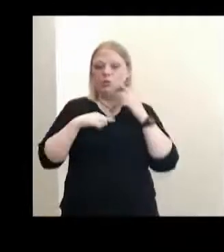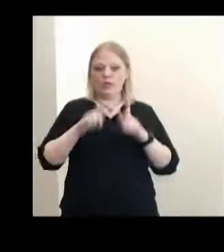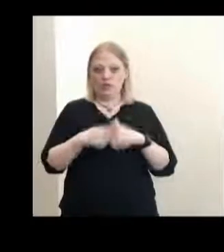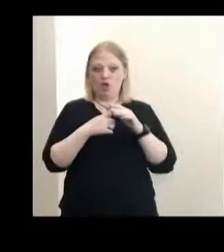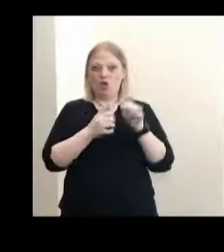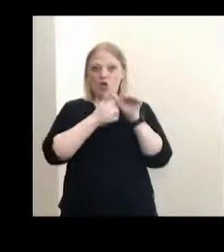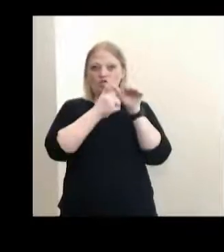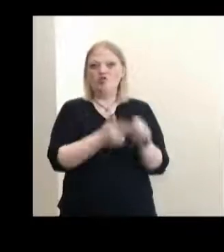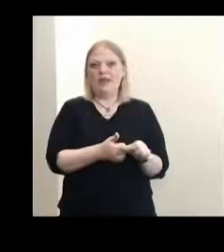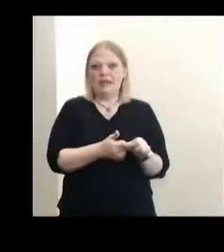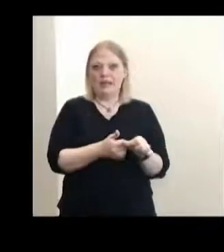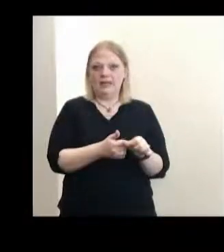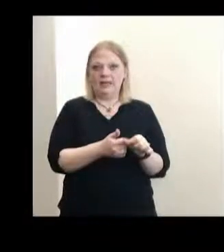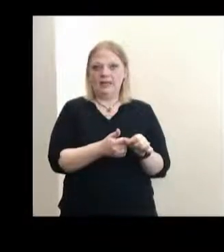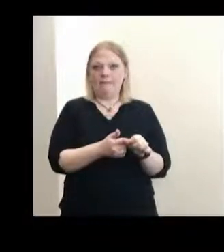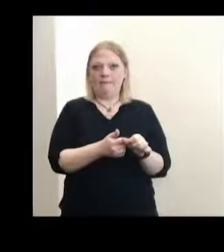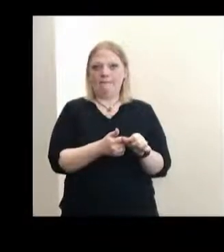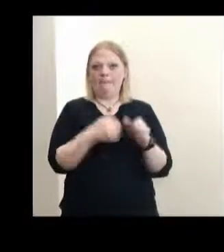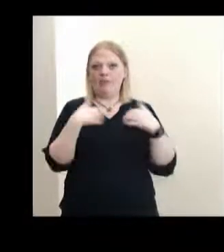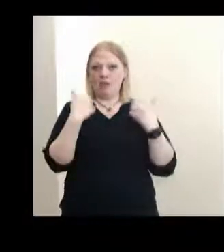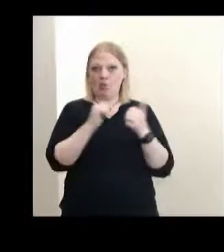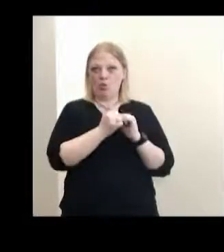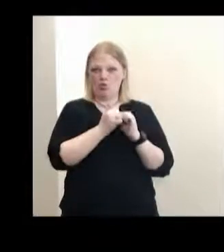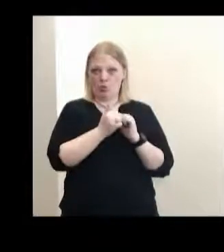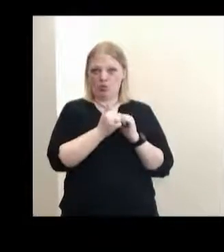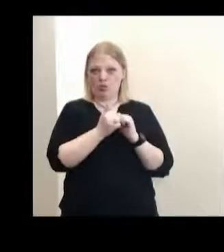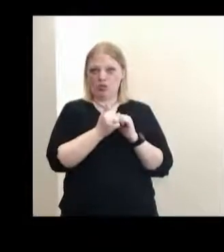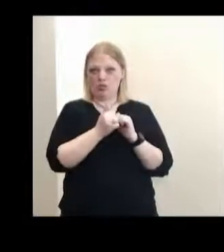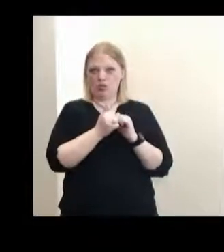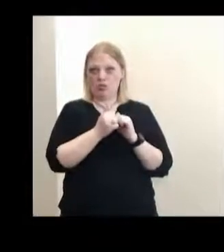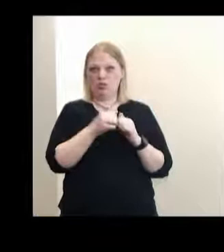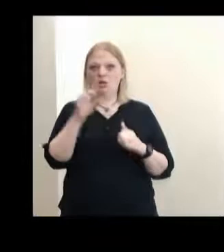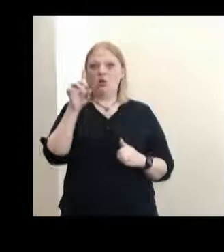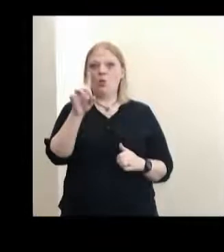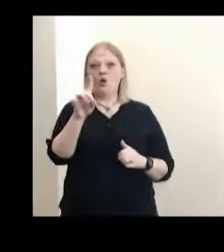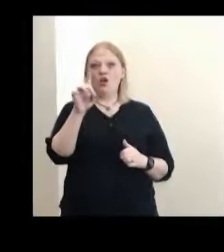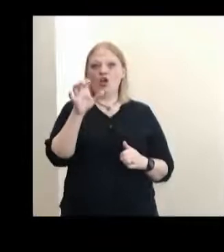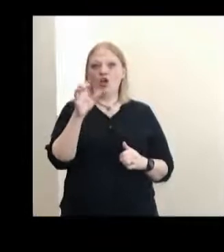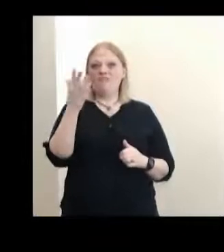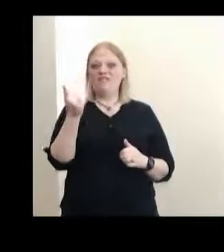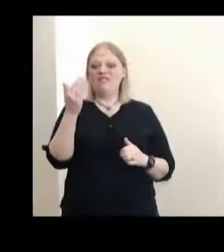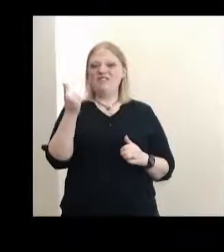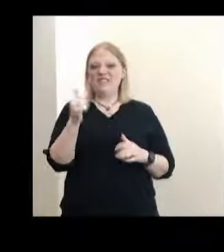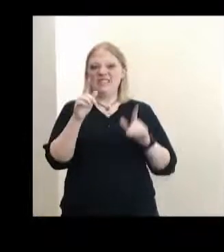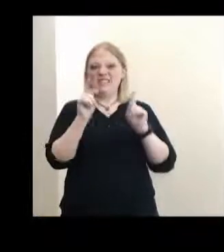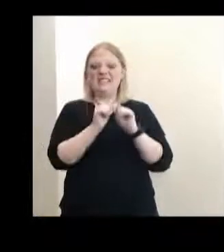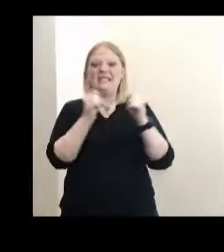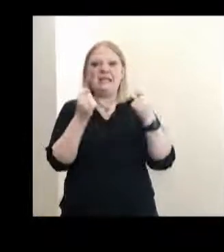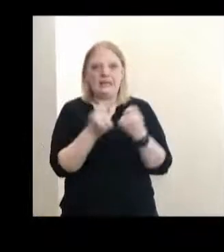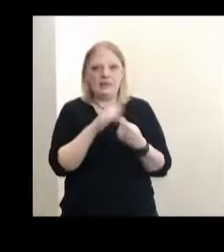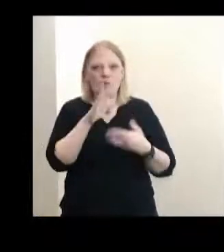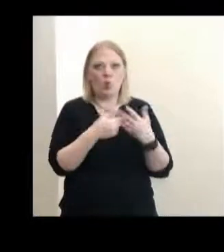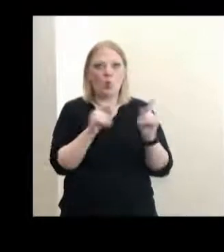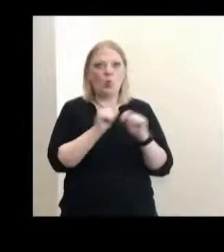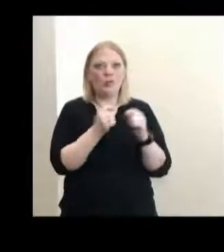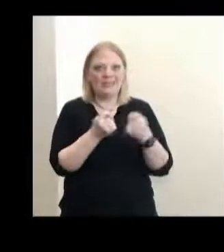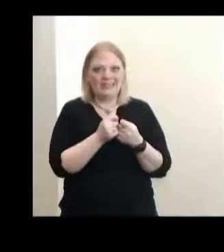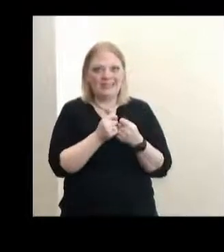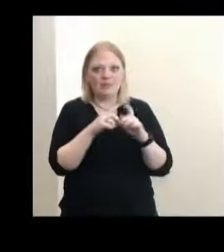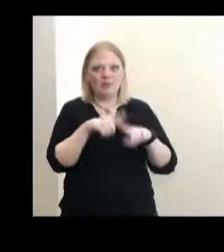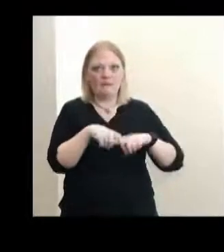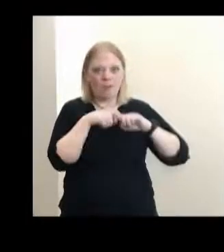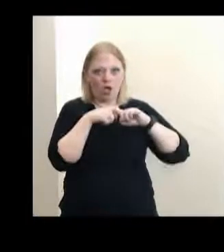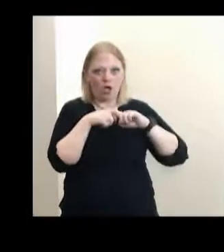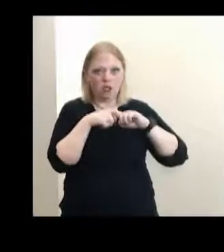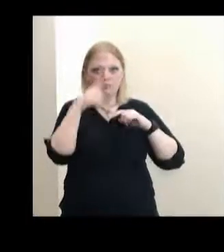these youth sports, there have been 115 teams that were placed on pause because they